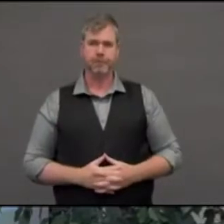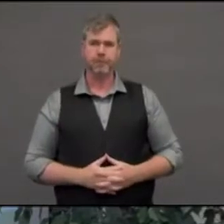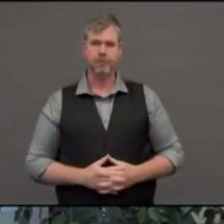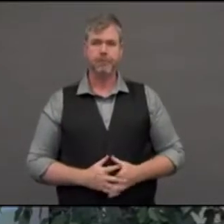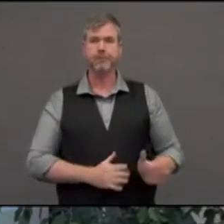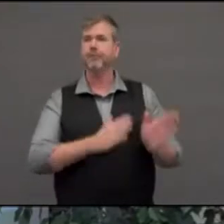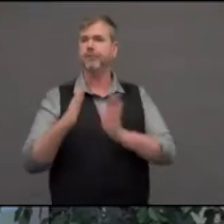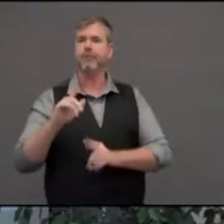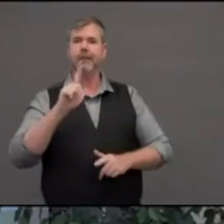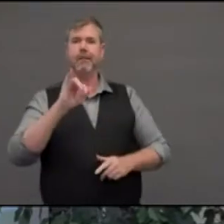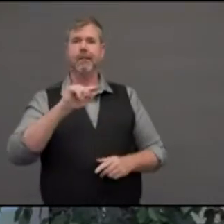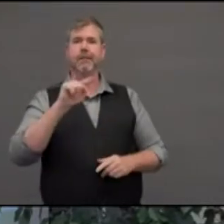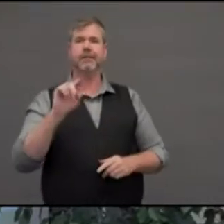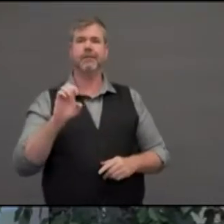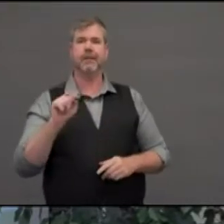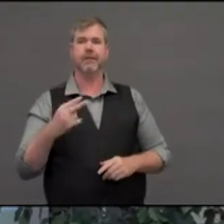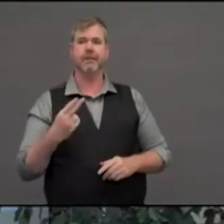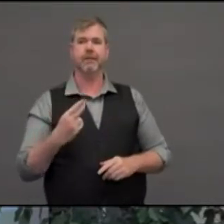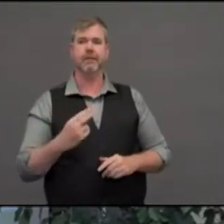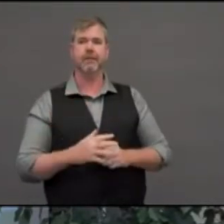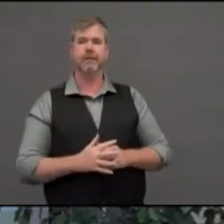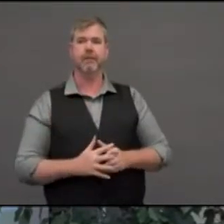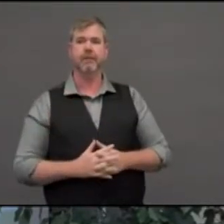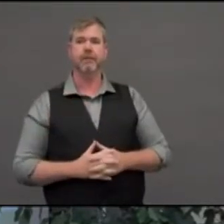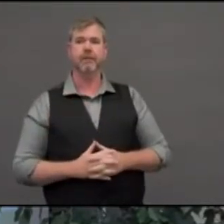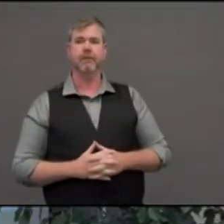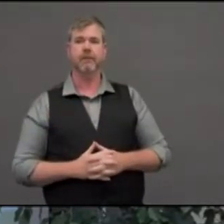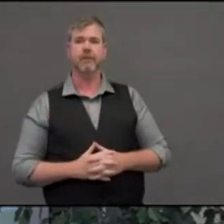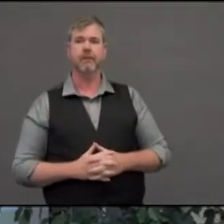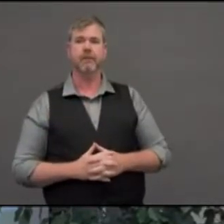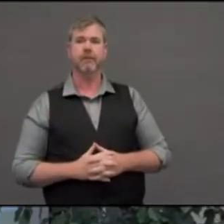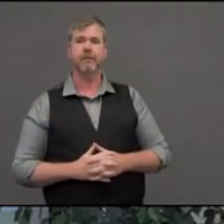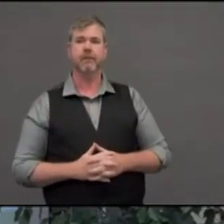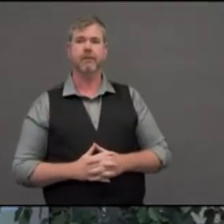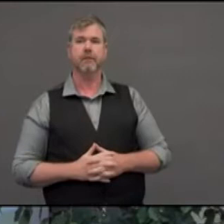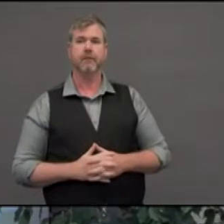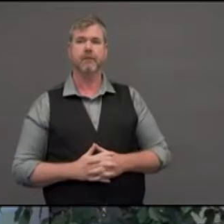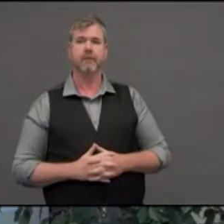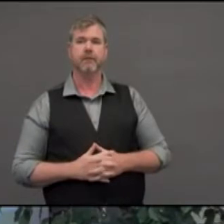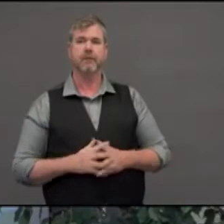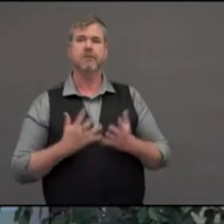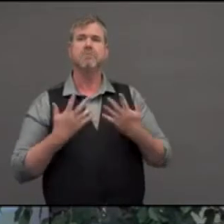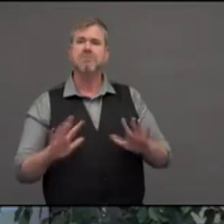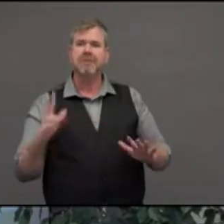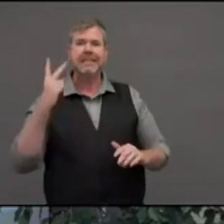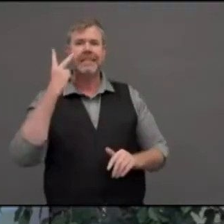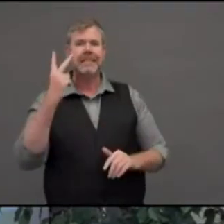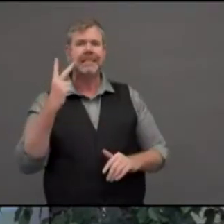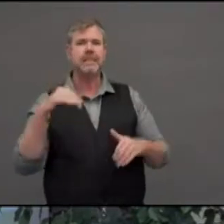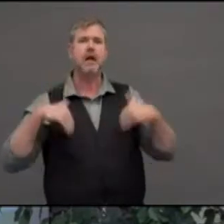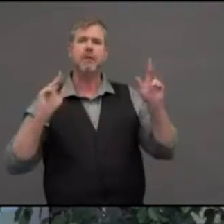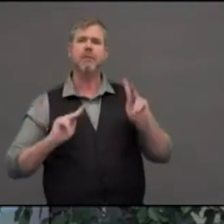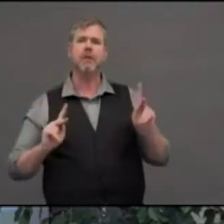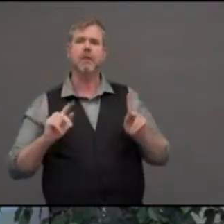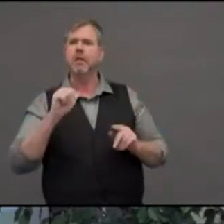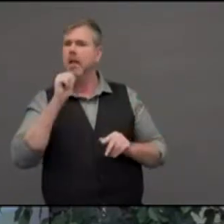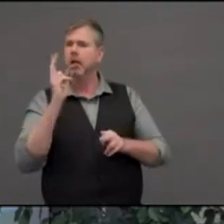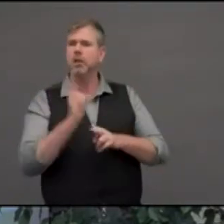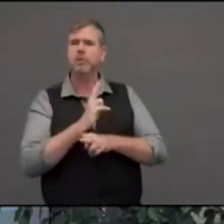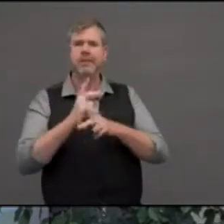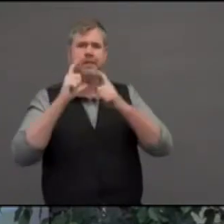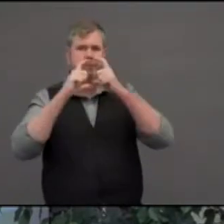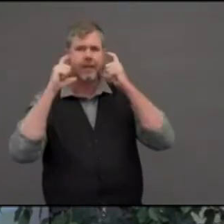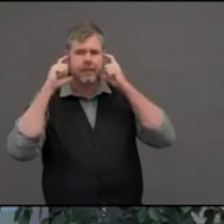to what Lizette said. I've definitely seen some young people not wearing face covering or not social